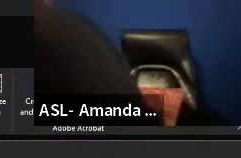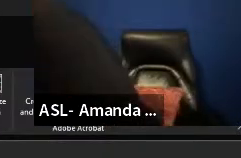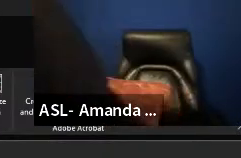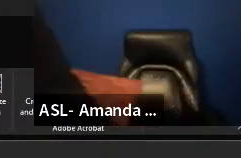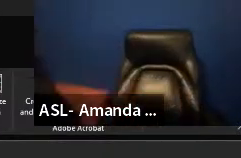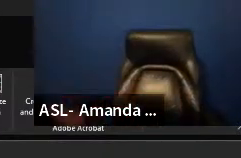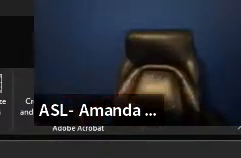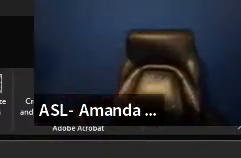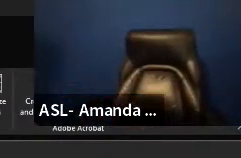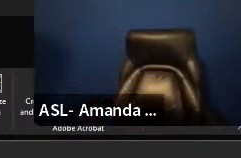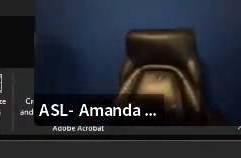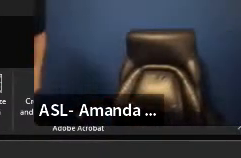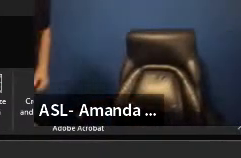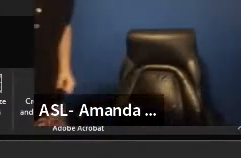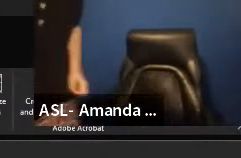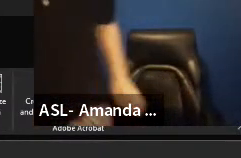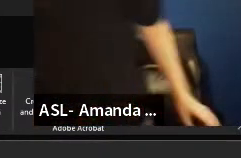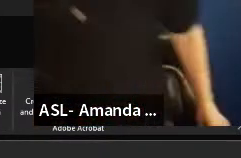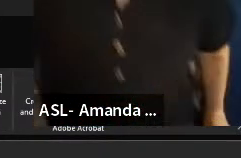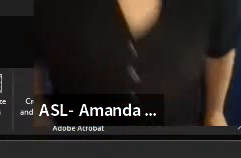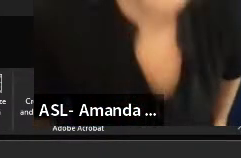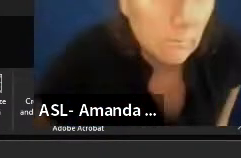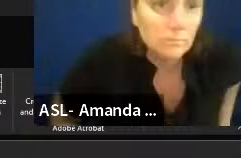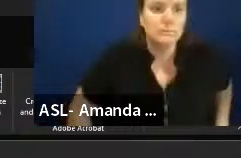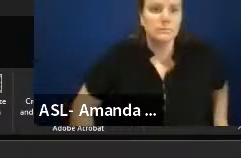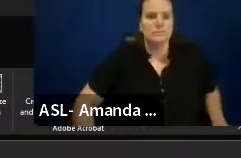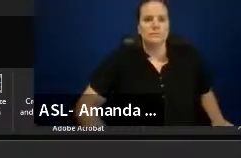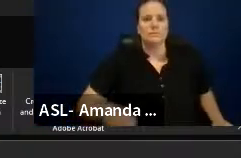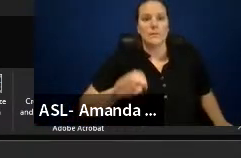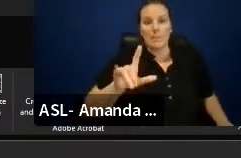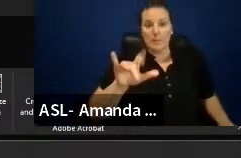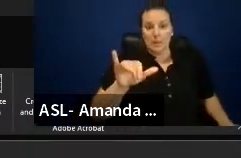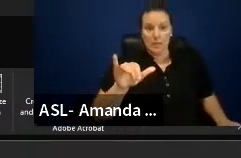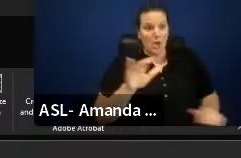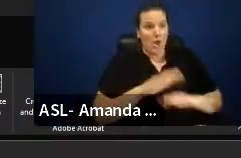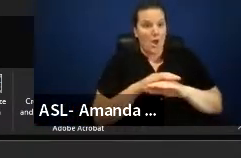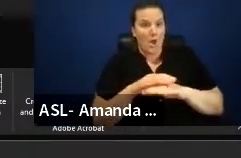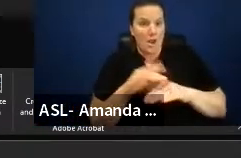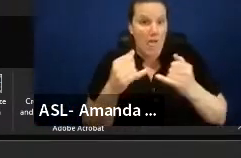Anything online, Emily? Not that I'm seeing.